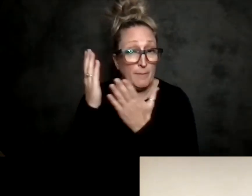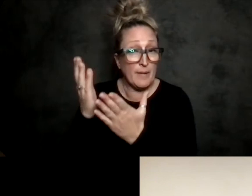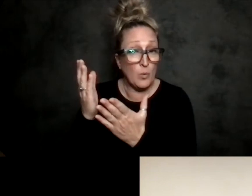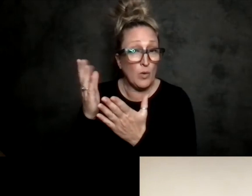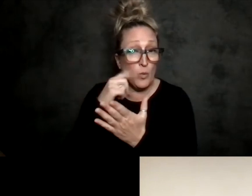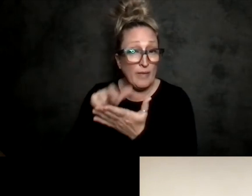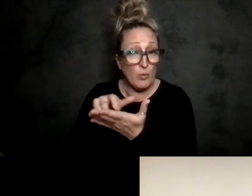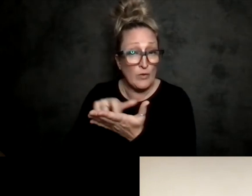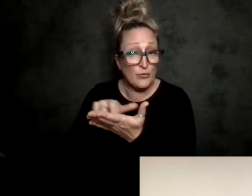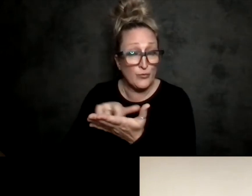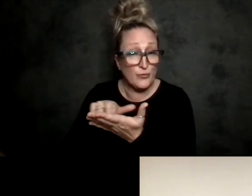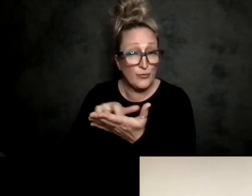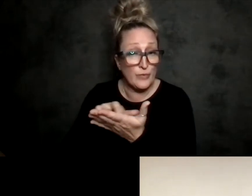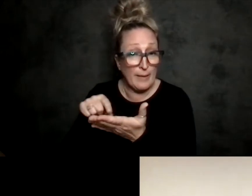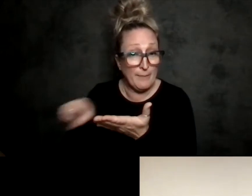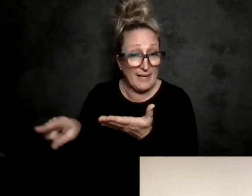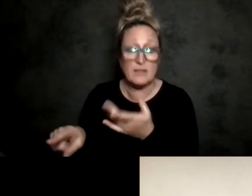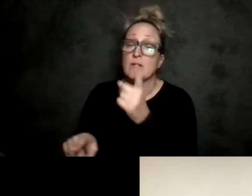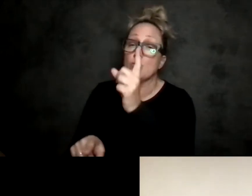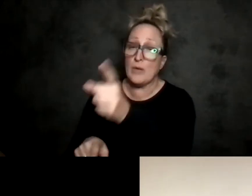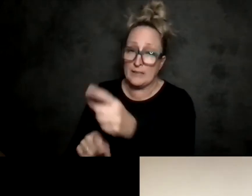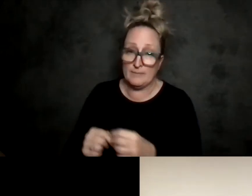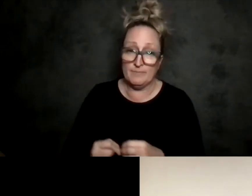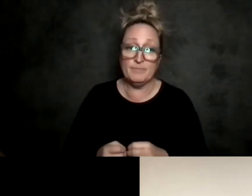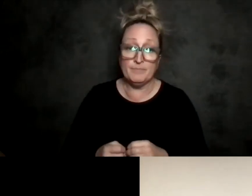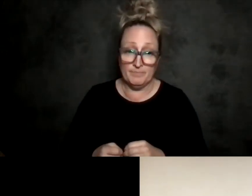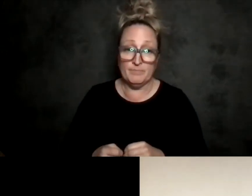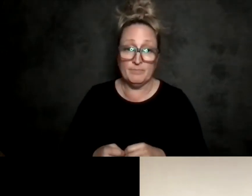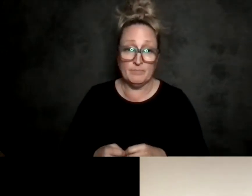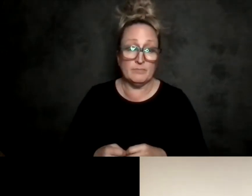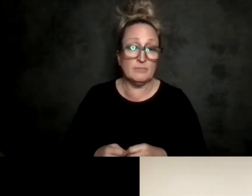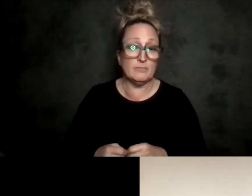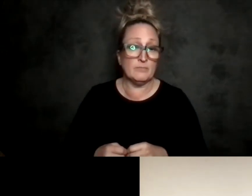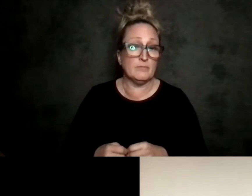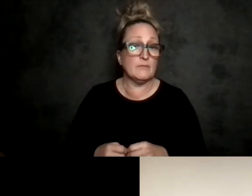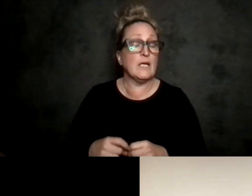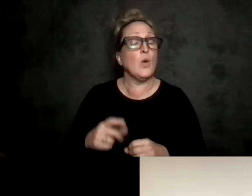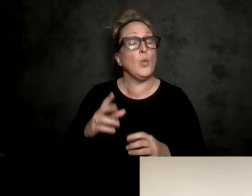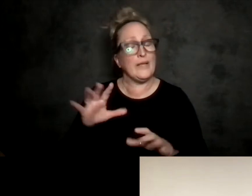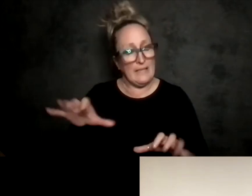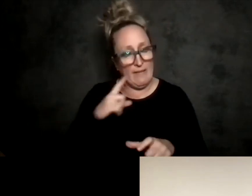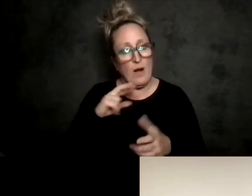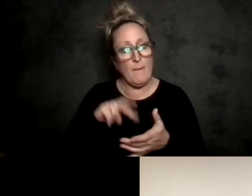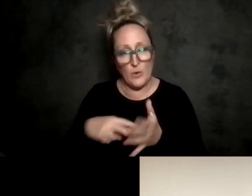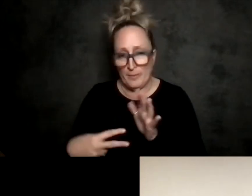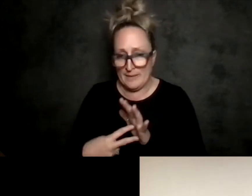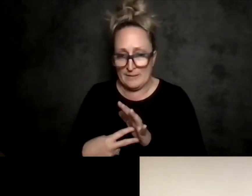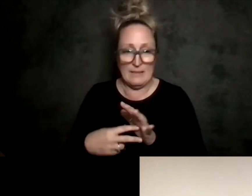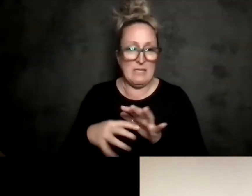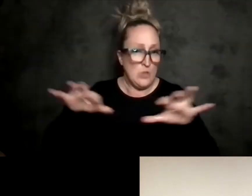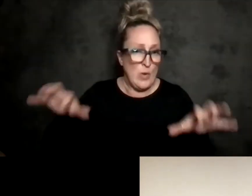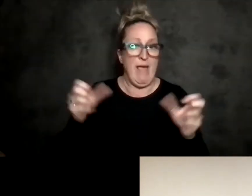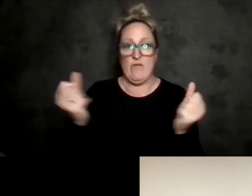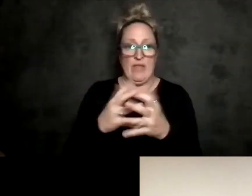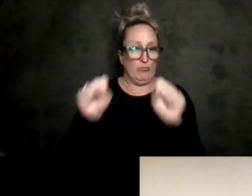they registered and paid. Correct. We very purposefully, instead of trying to do everything at